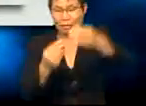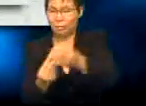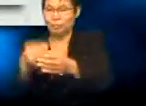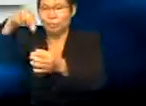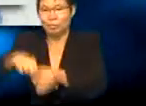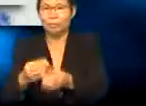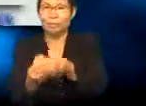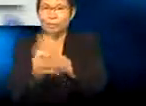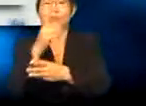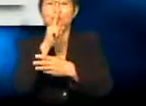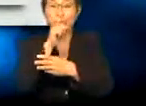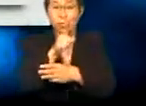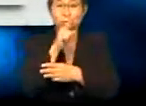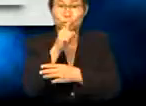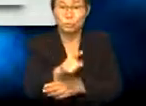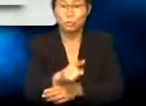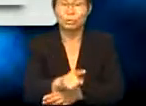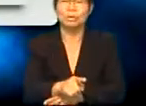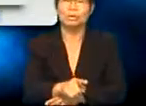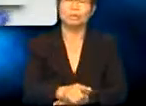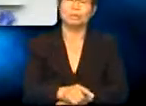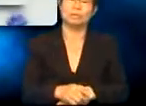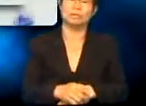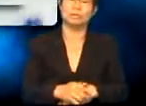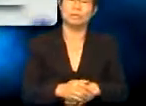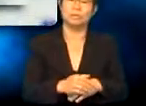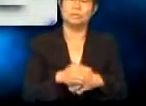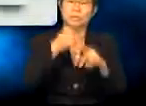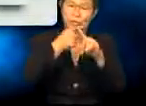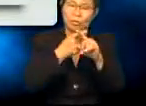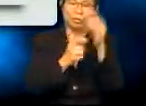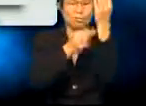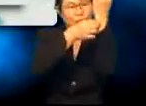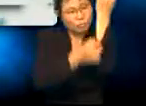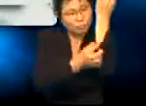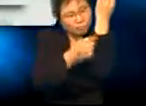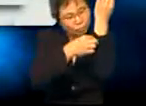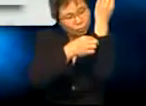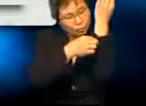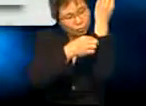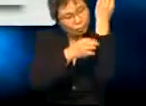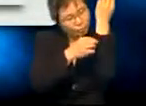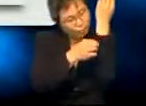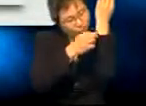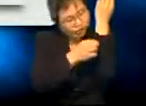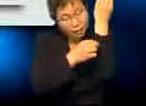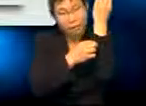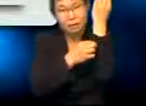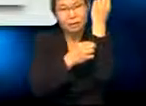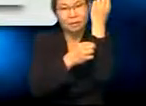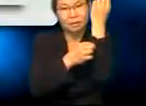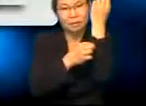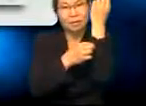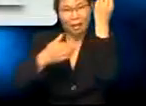Well, it's true. New plants can grow from the buds found on the stem. The part of the